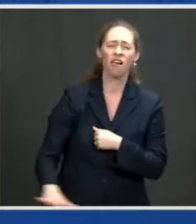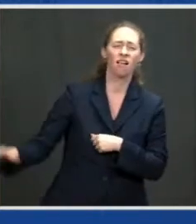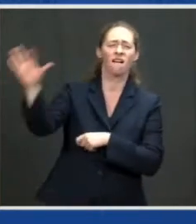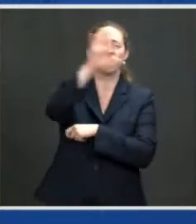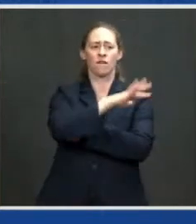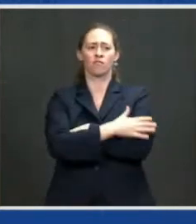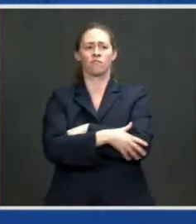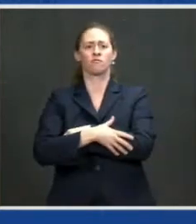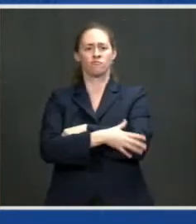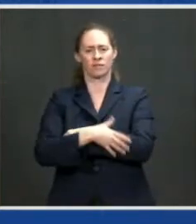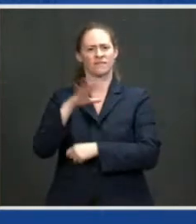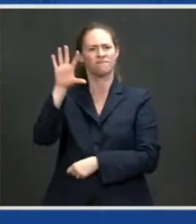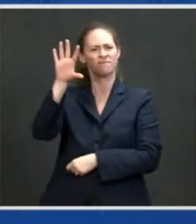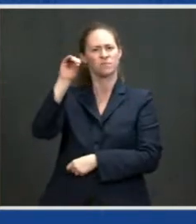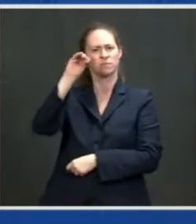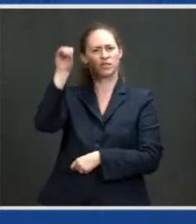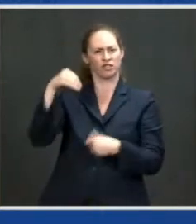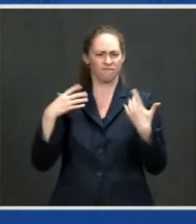vaccinated.